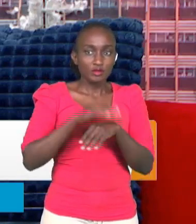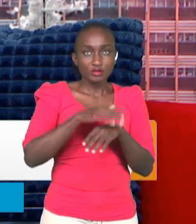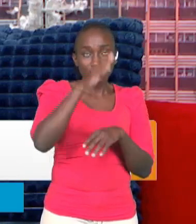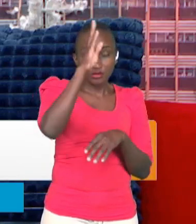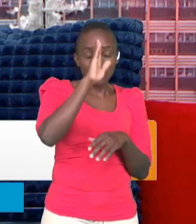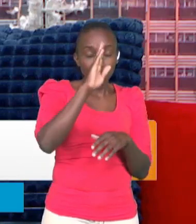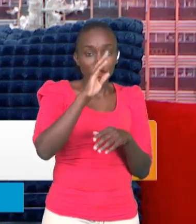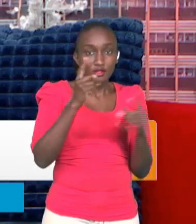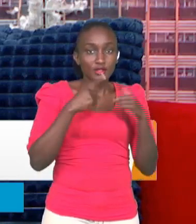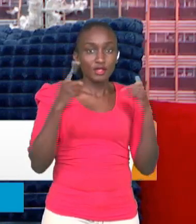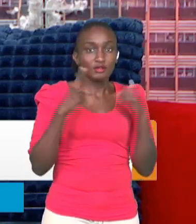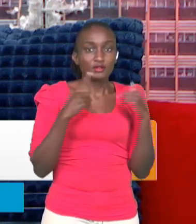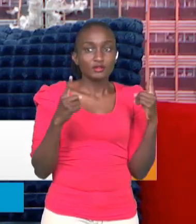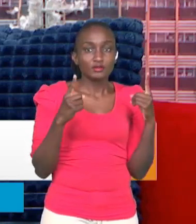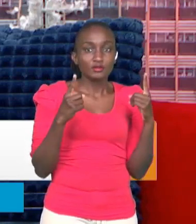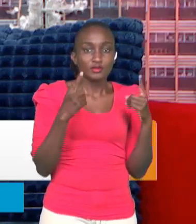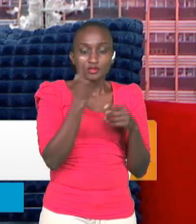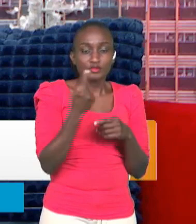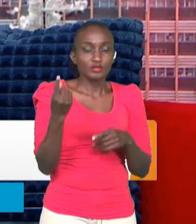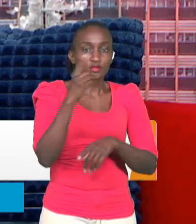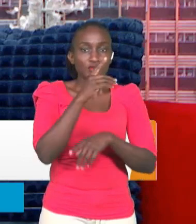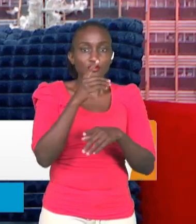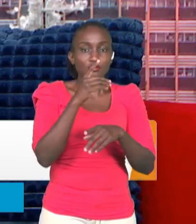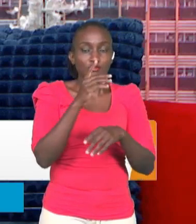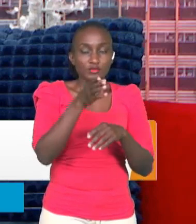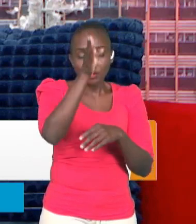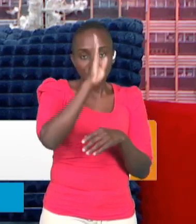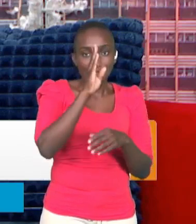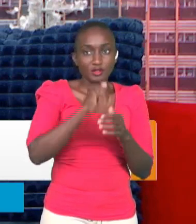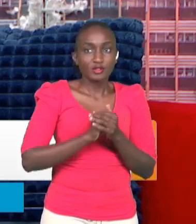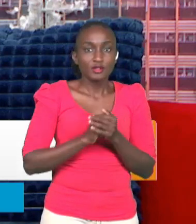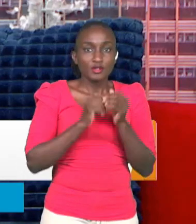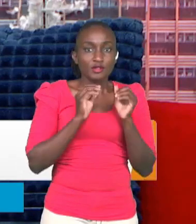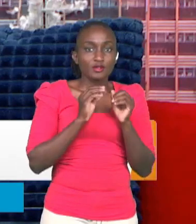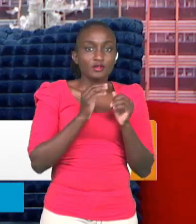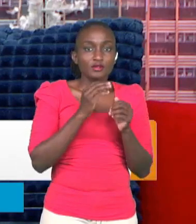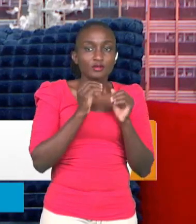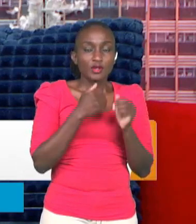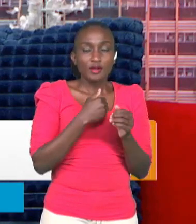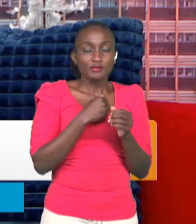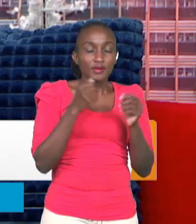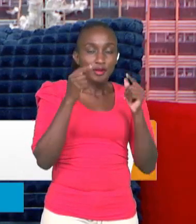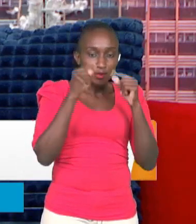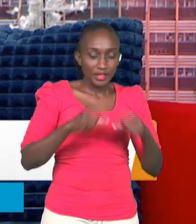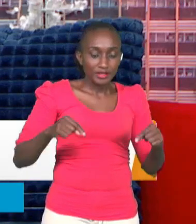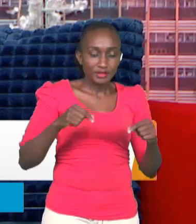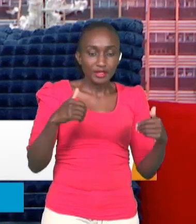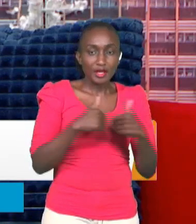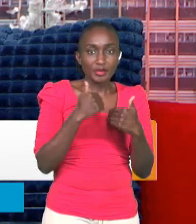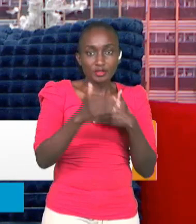announcements. Yes. Every Sunday. Yeah. Intends to get married to so mm-hmm. and so, and if you have any issue, you can come up. Yeah. But now